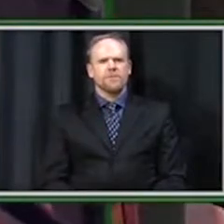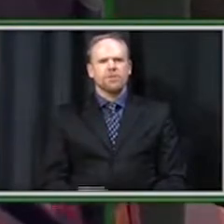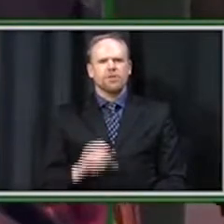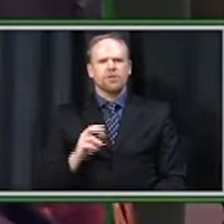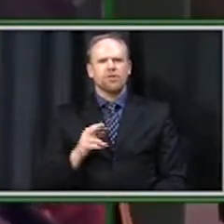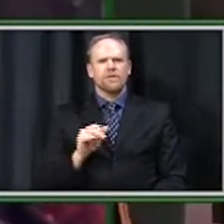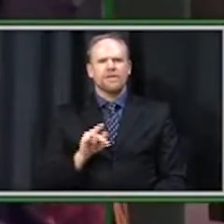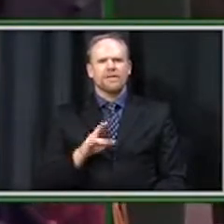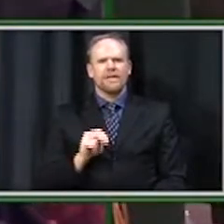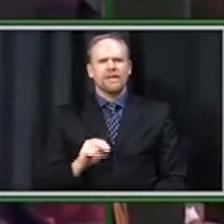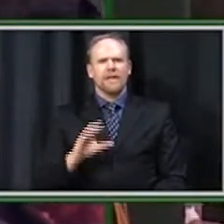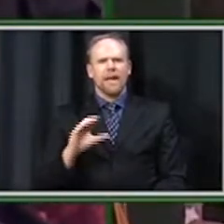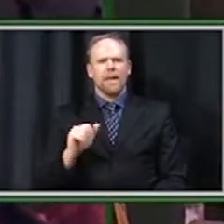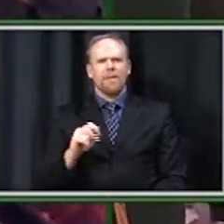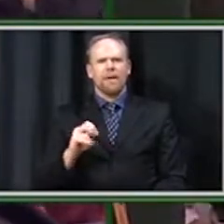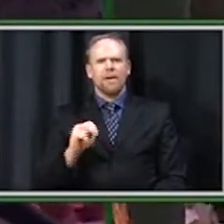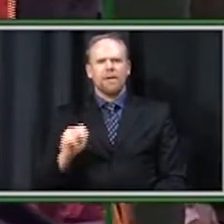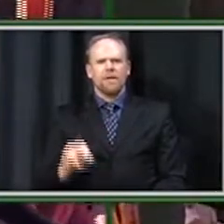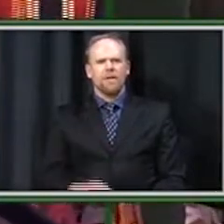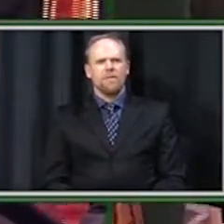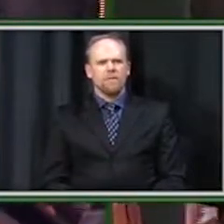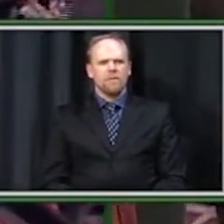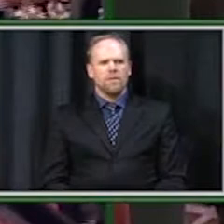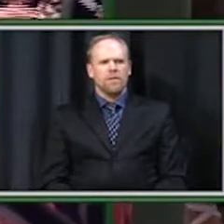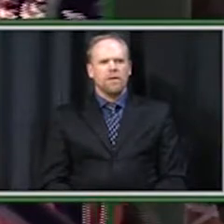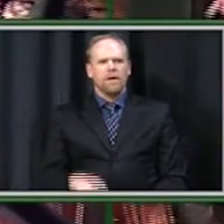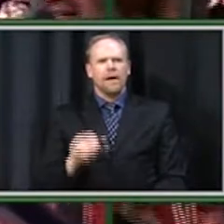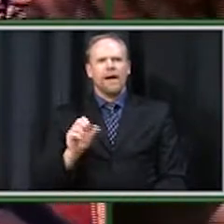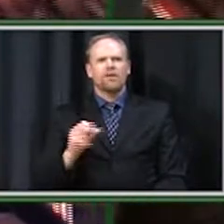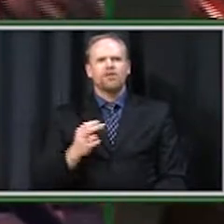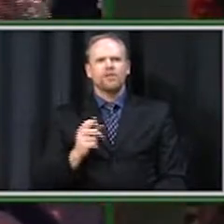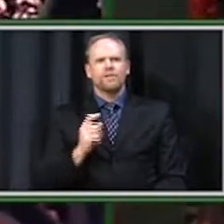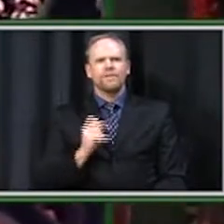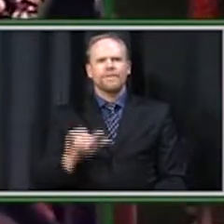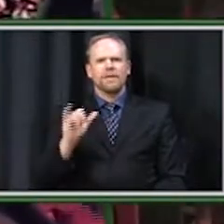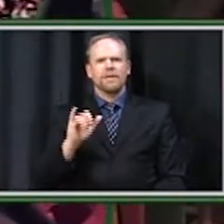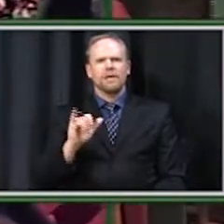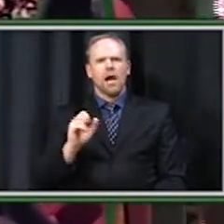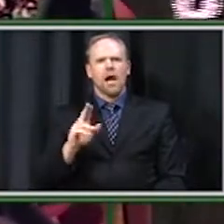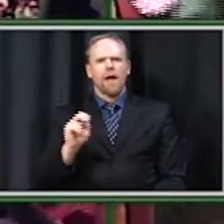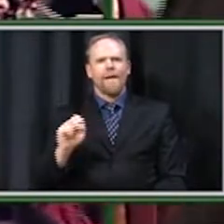Kristen Cannon. Ashley Young.